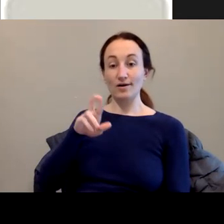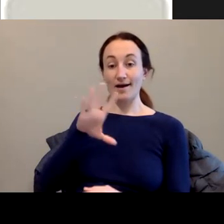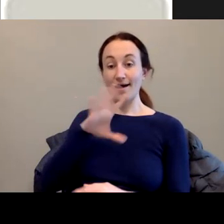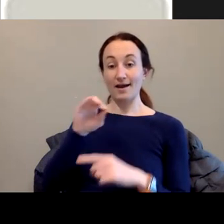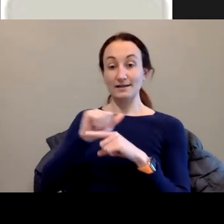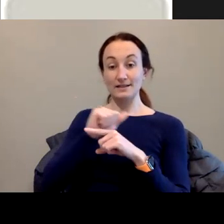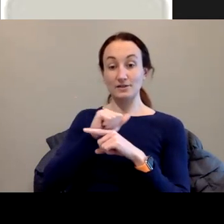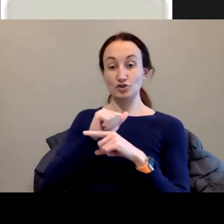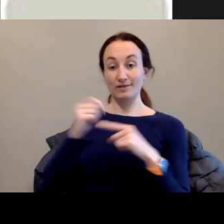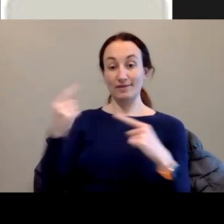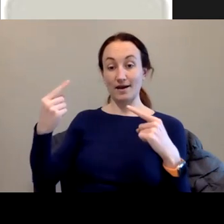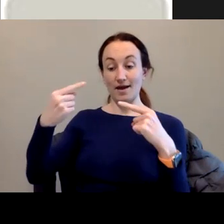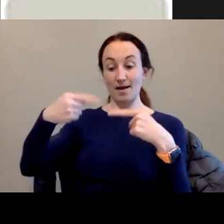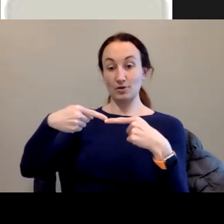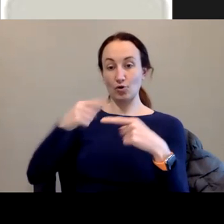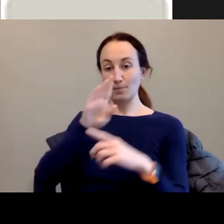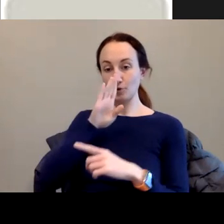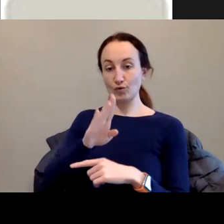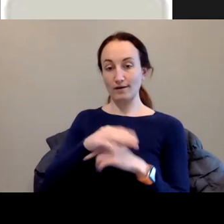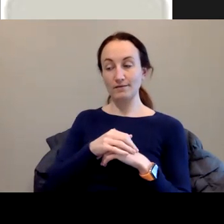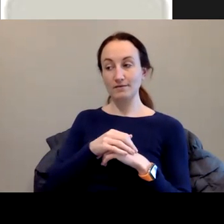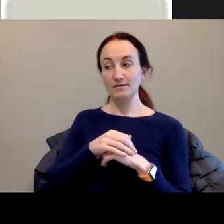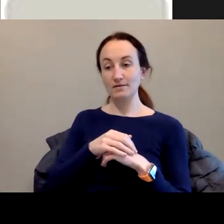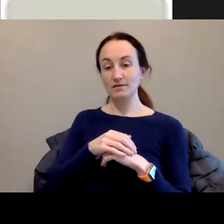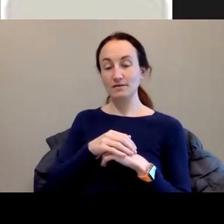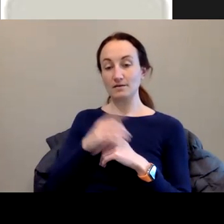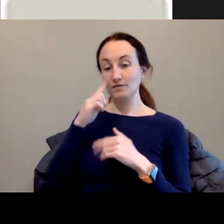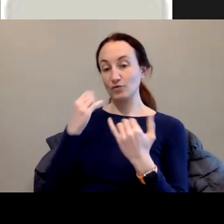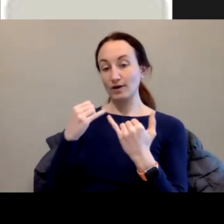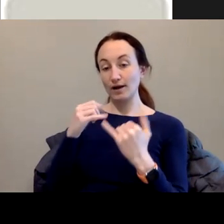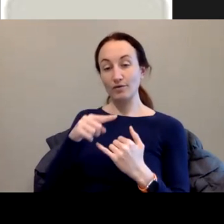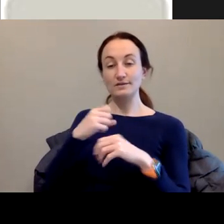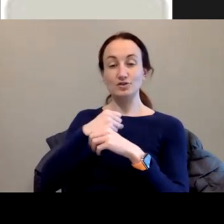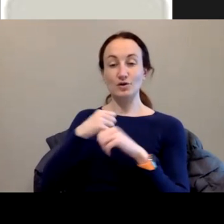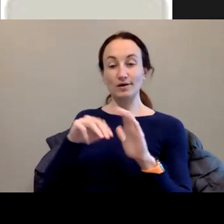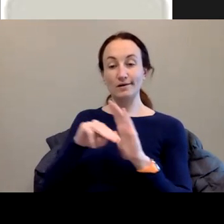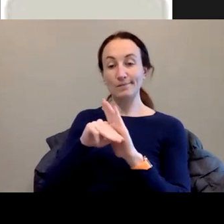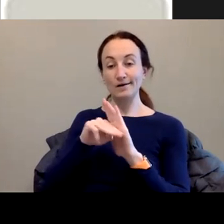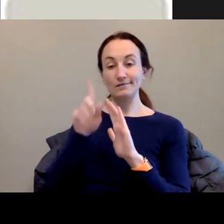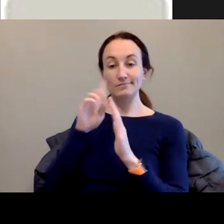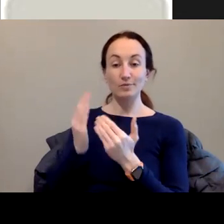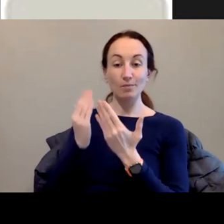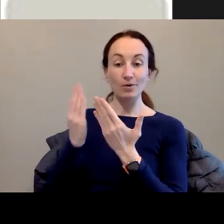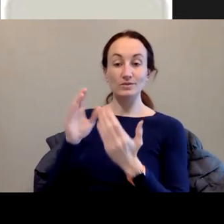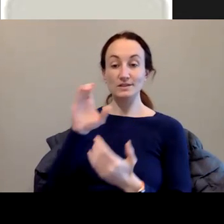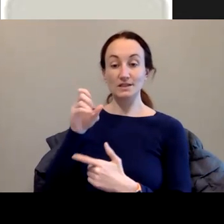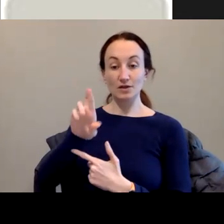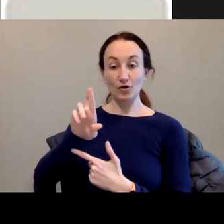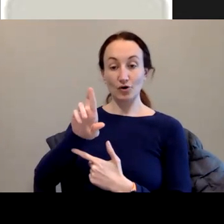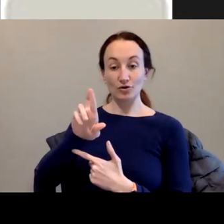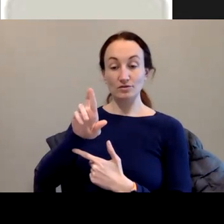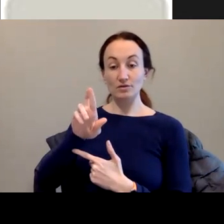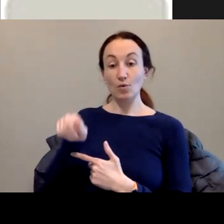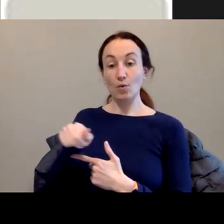So here, for now, we are this generative model. It just proposes CDRs, while